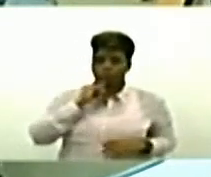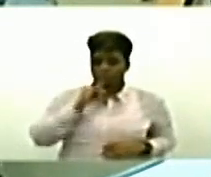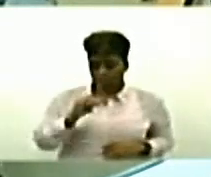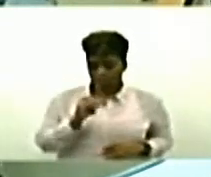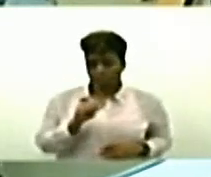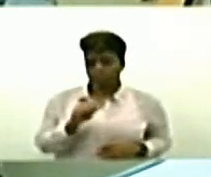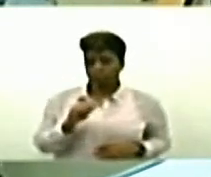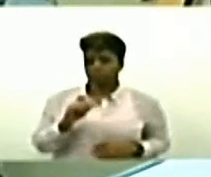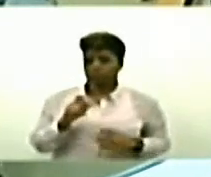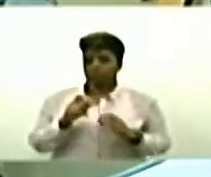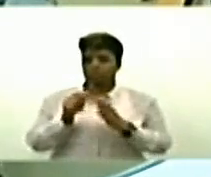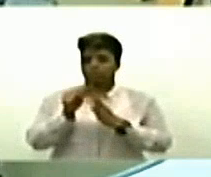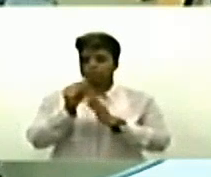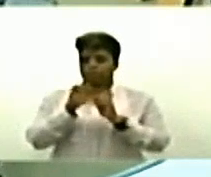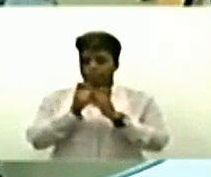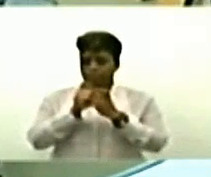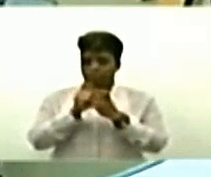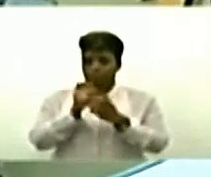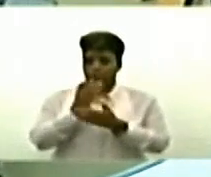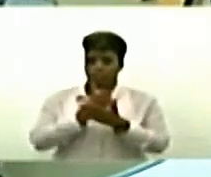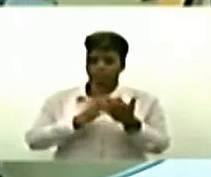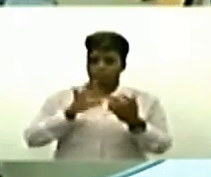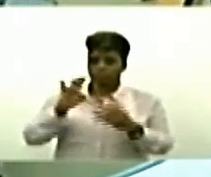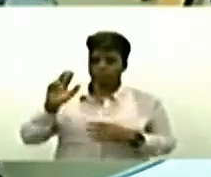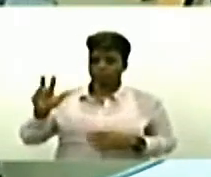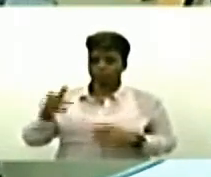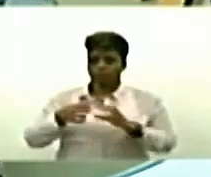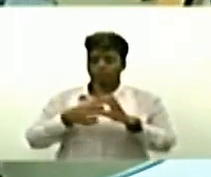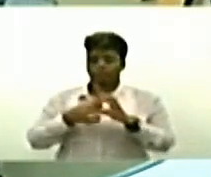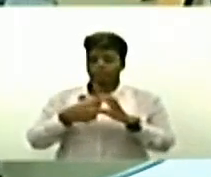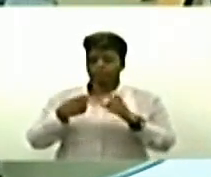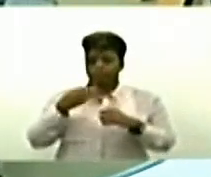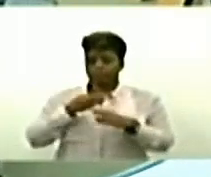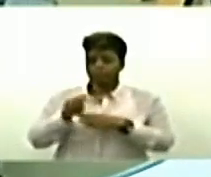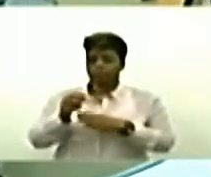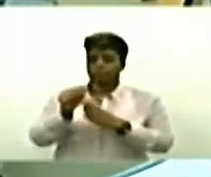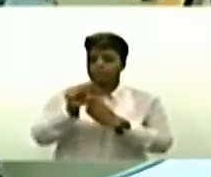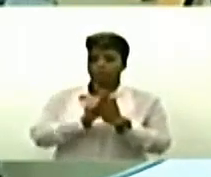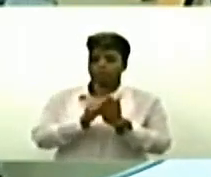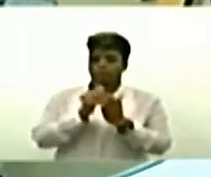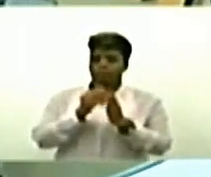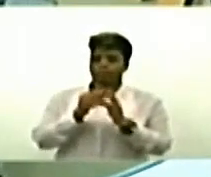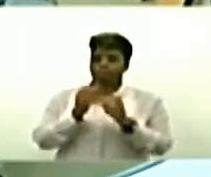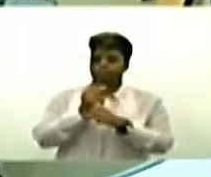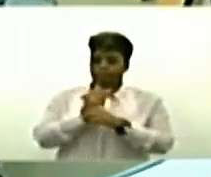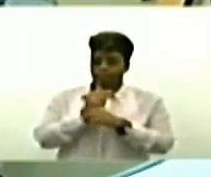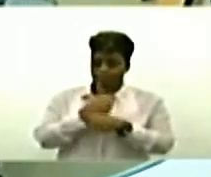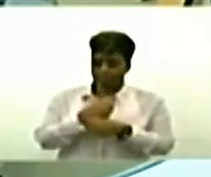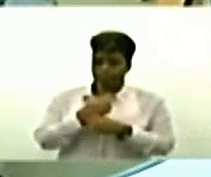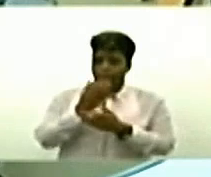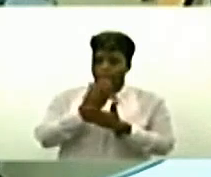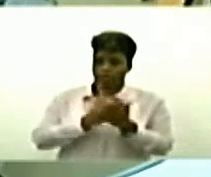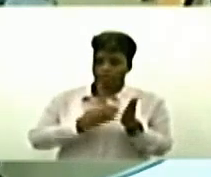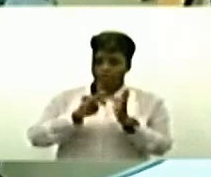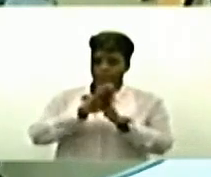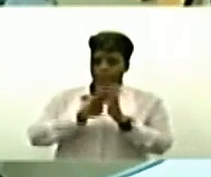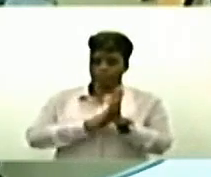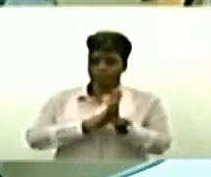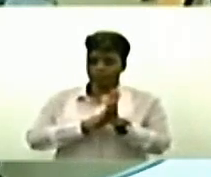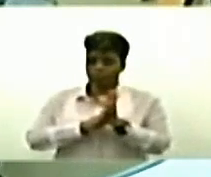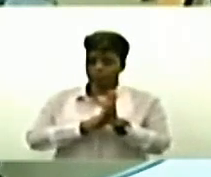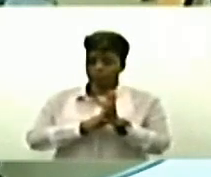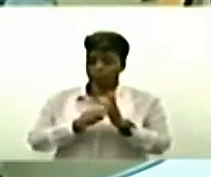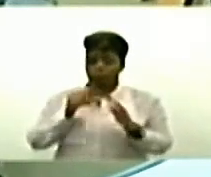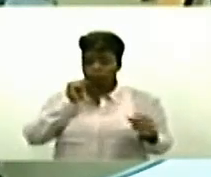to section 73 of the Principal Act forms part of the bill. Those who have that opinion say aye. To